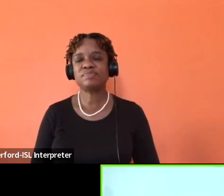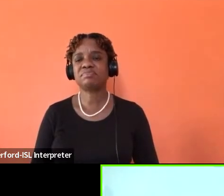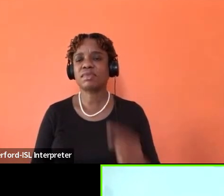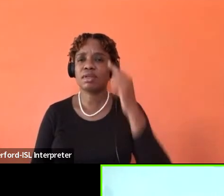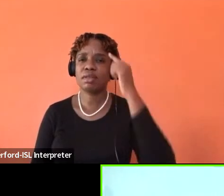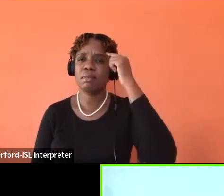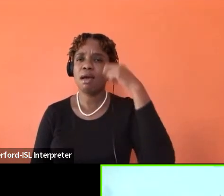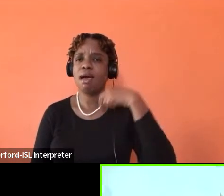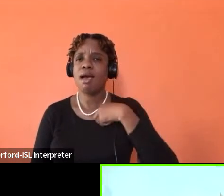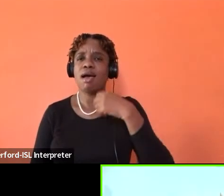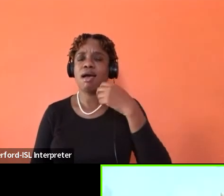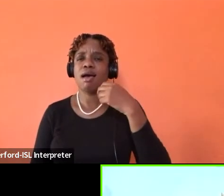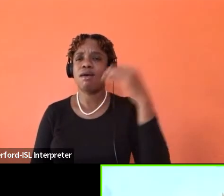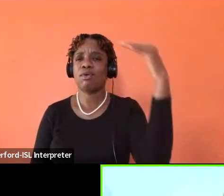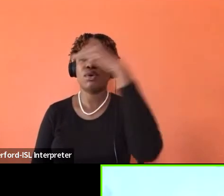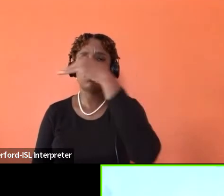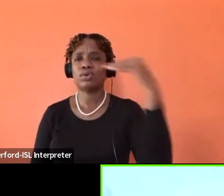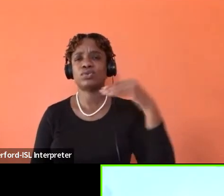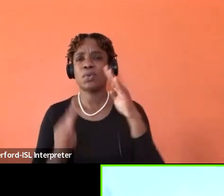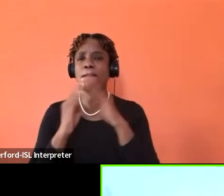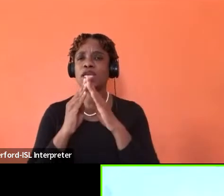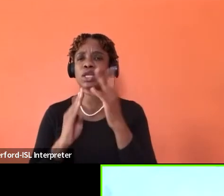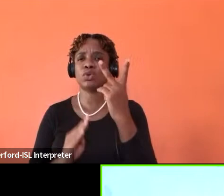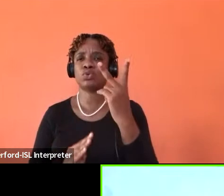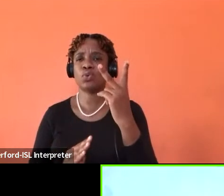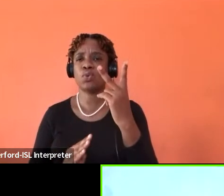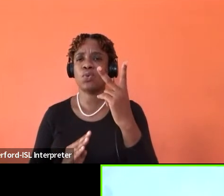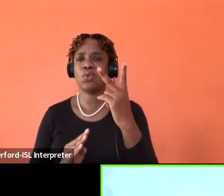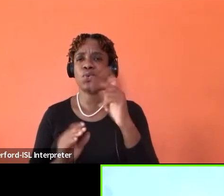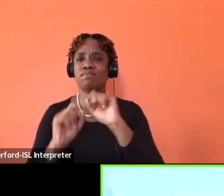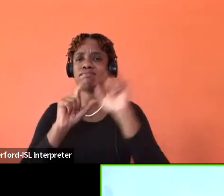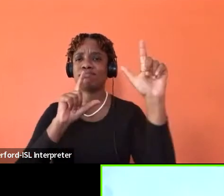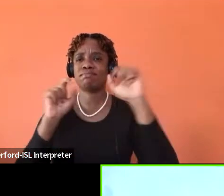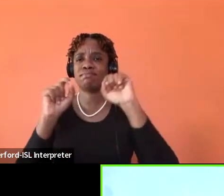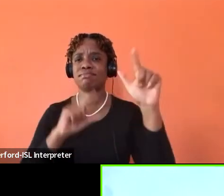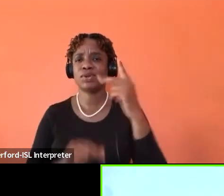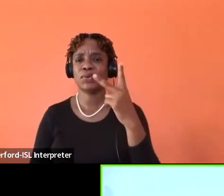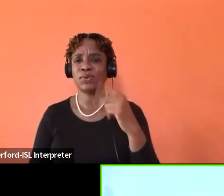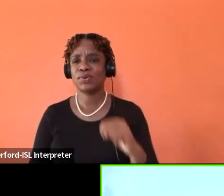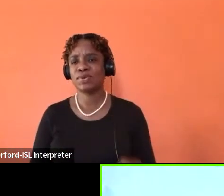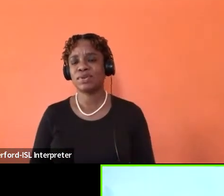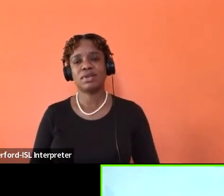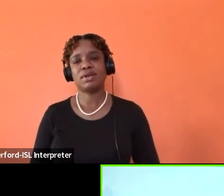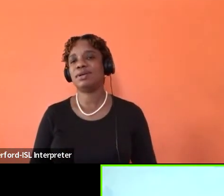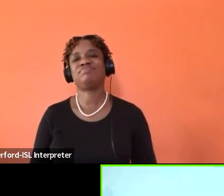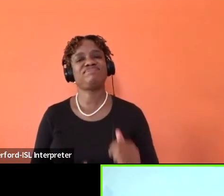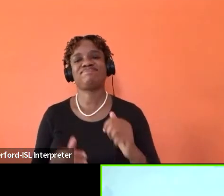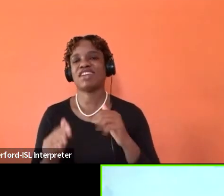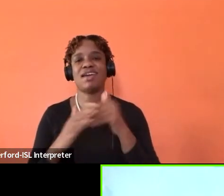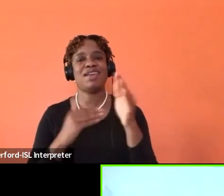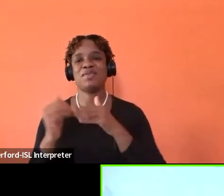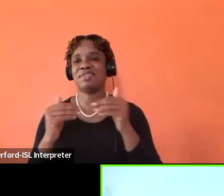Zoom meetings open. That's probably the problem. All right, I'm just going to present like this.